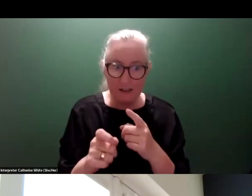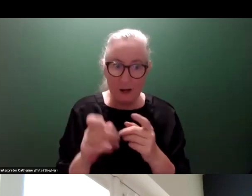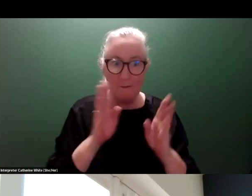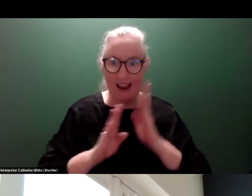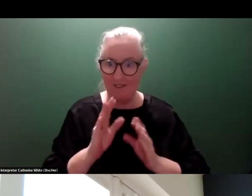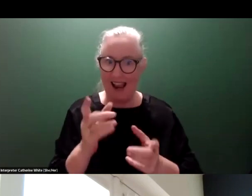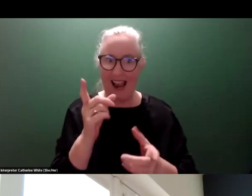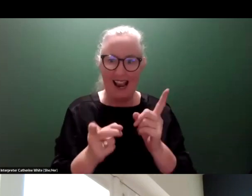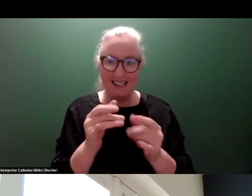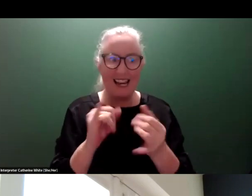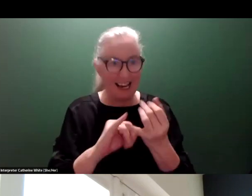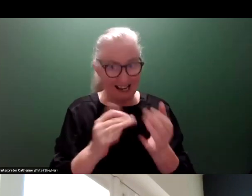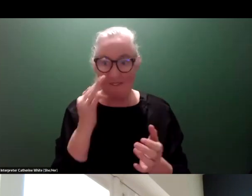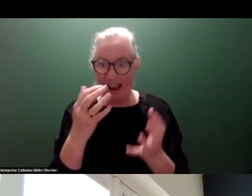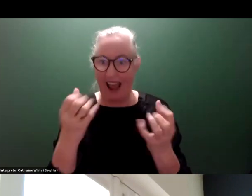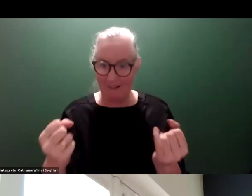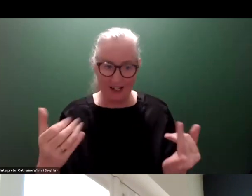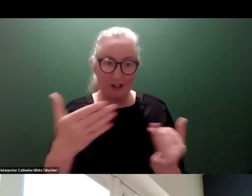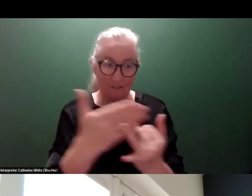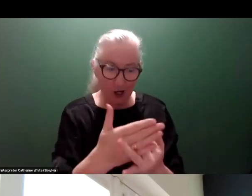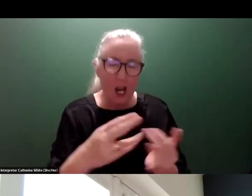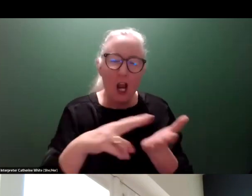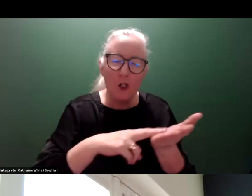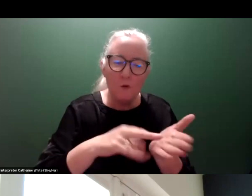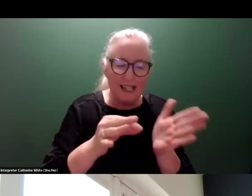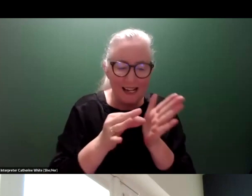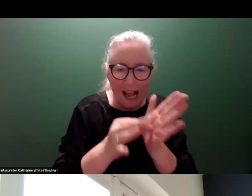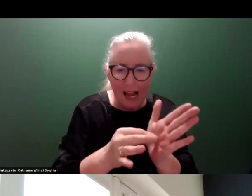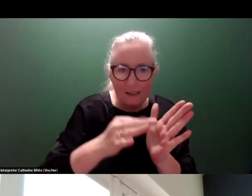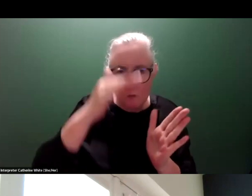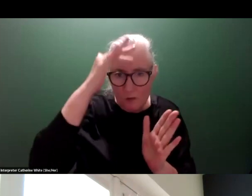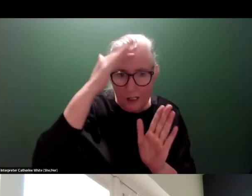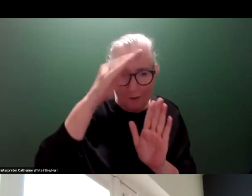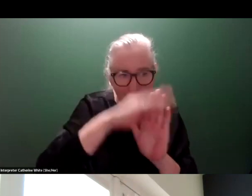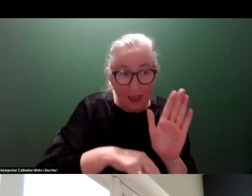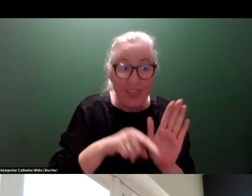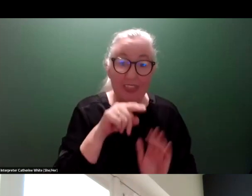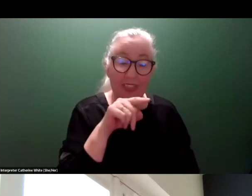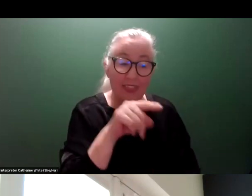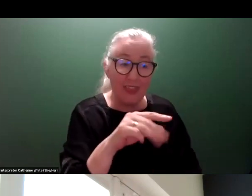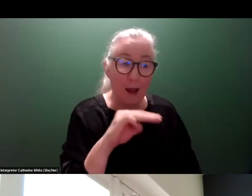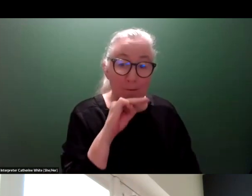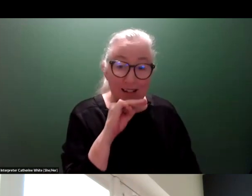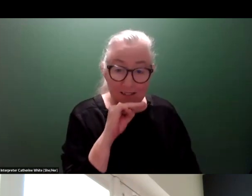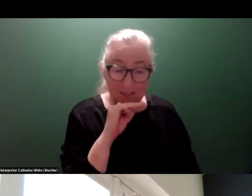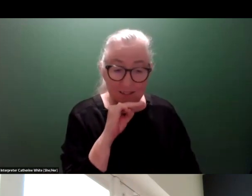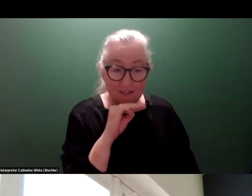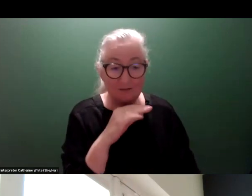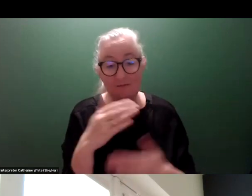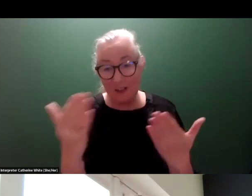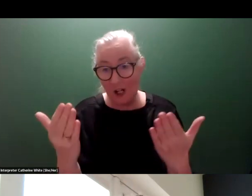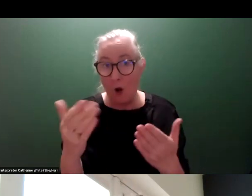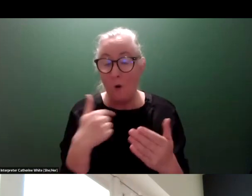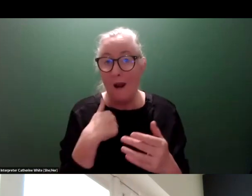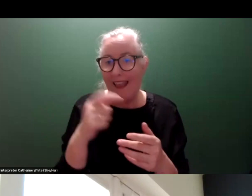were interventions and apply the guiding principles. So what that means is that we take them into